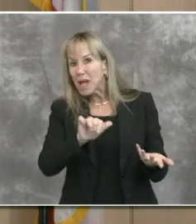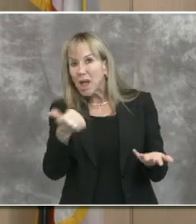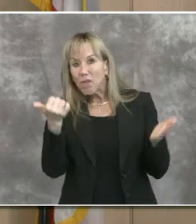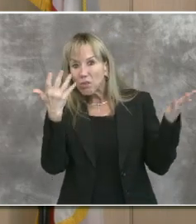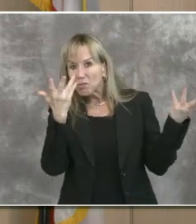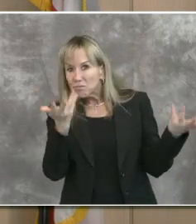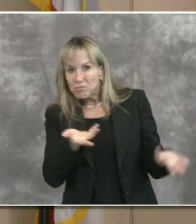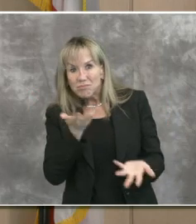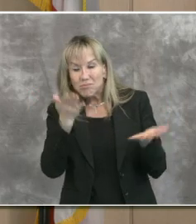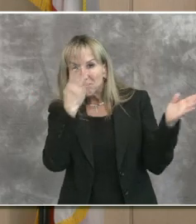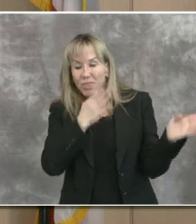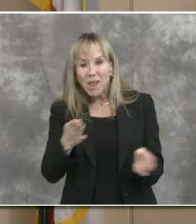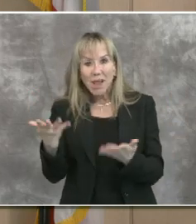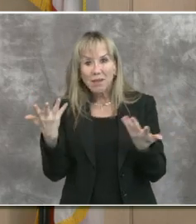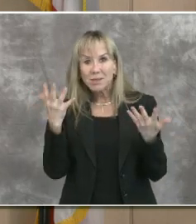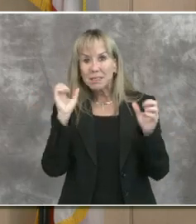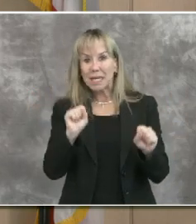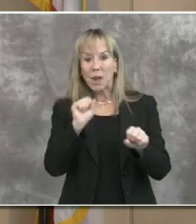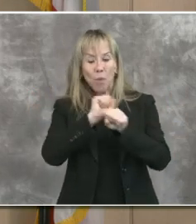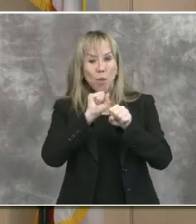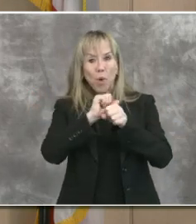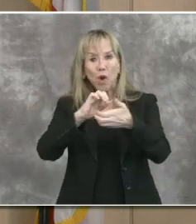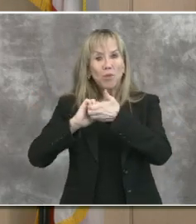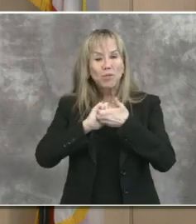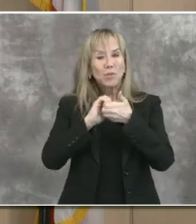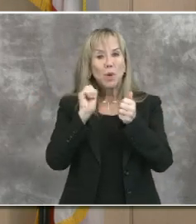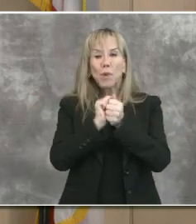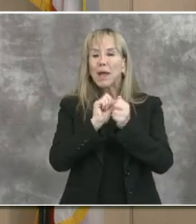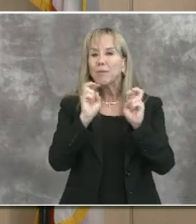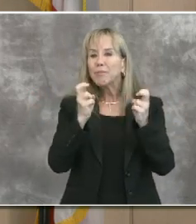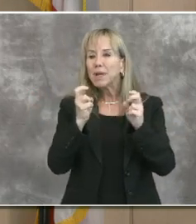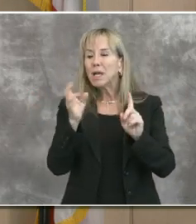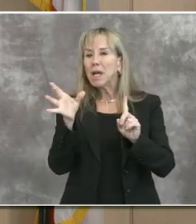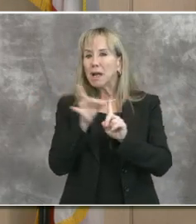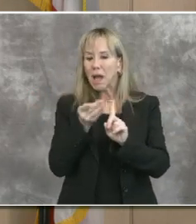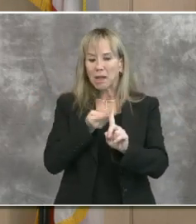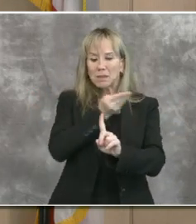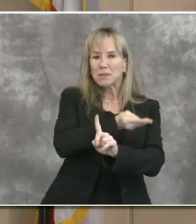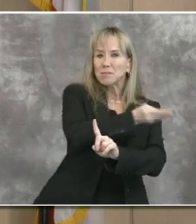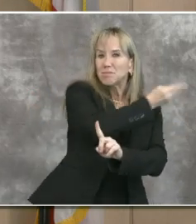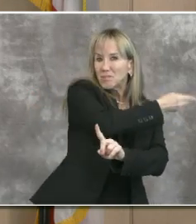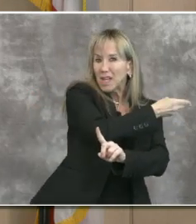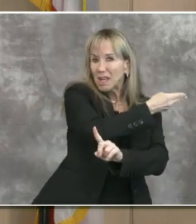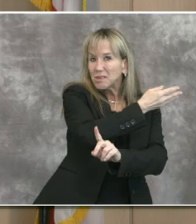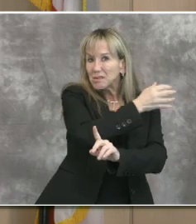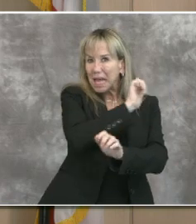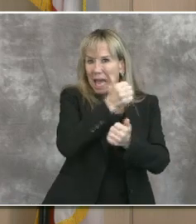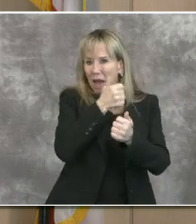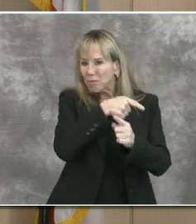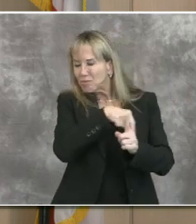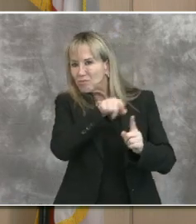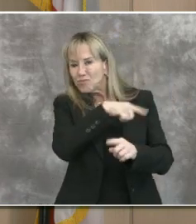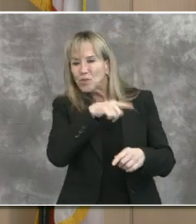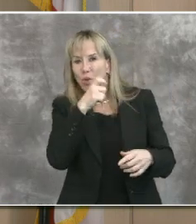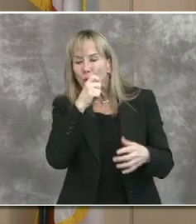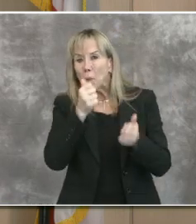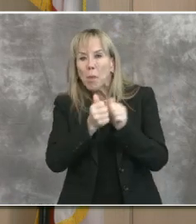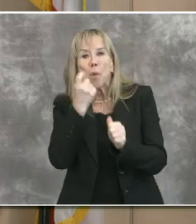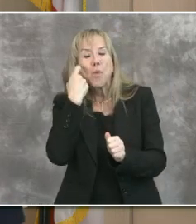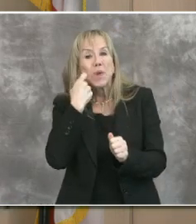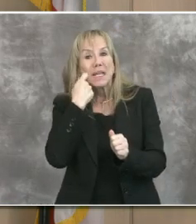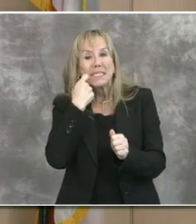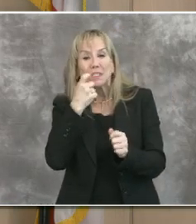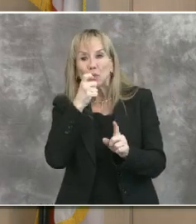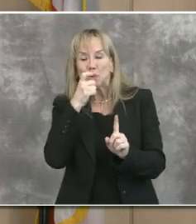to work together with contact tracing so that we might not see who are the most recent patients that